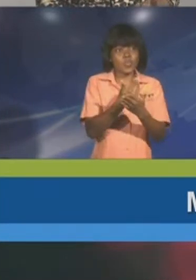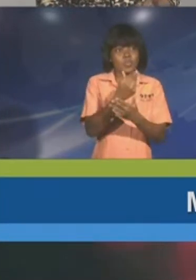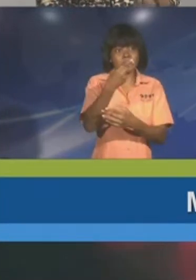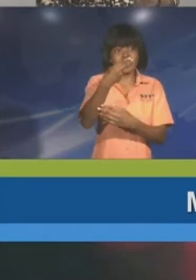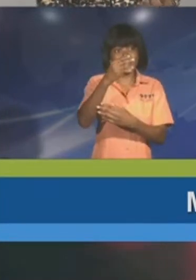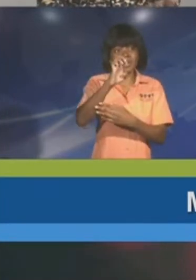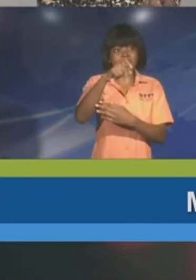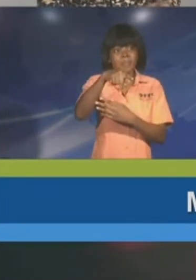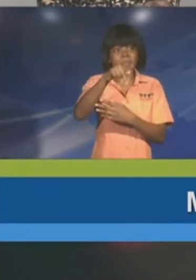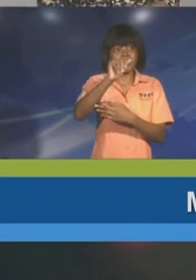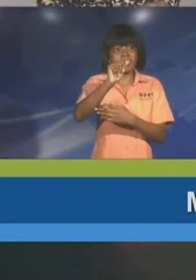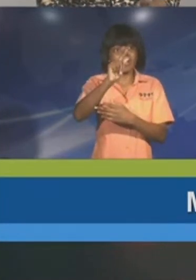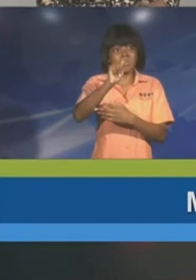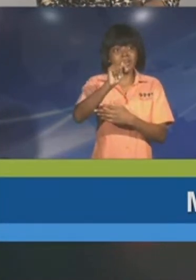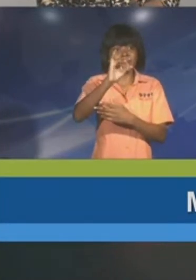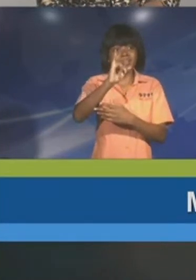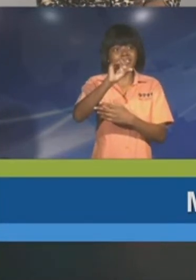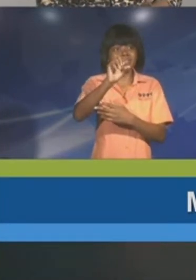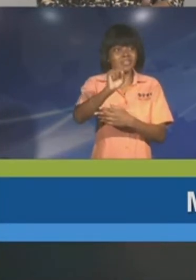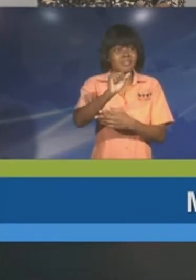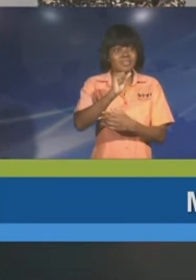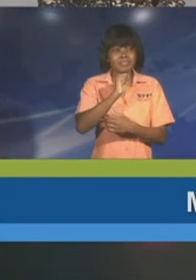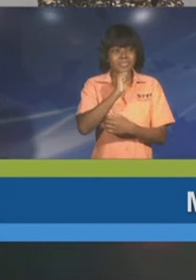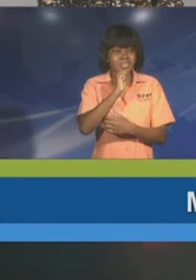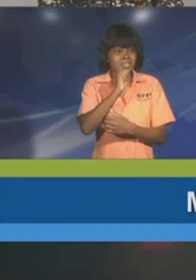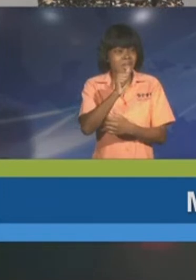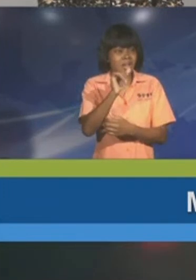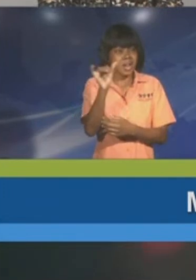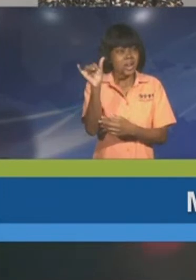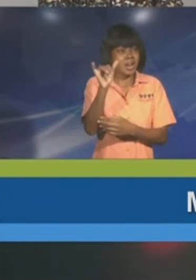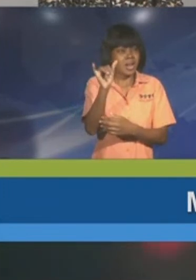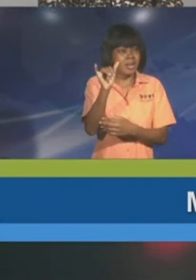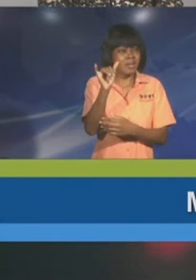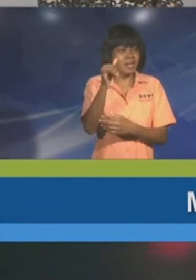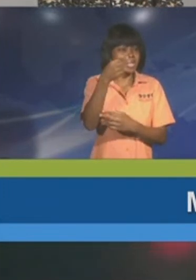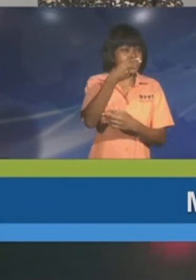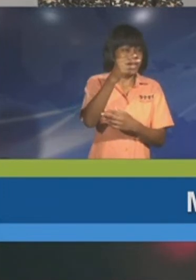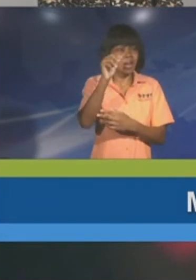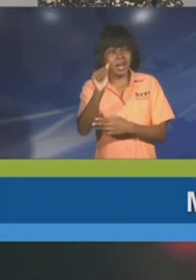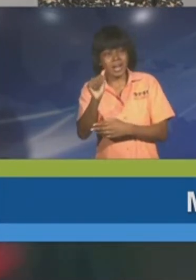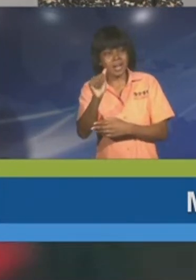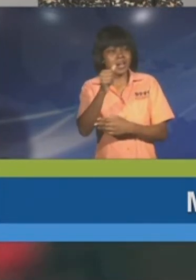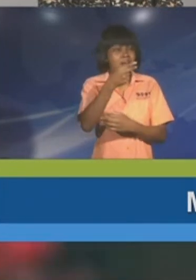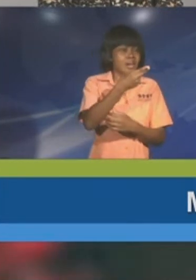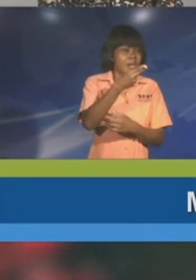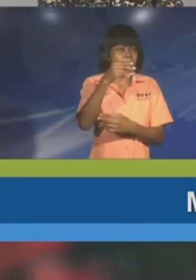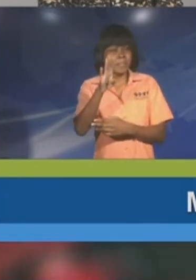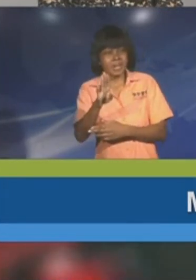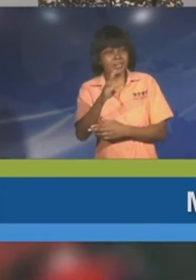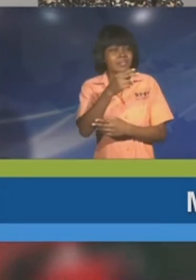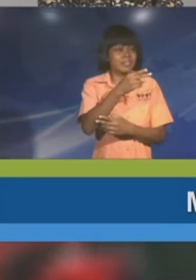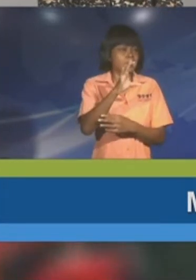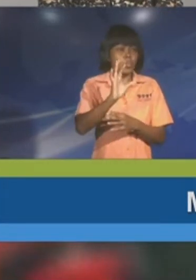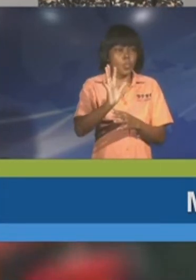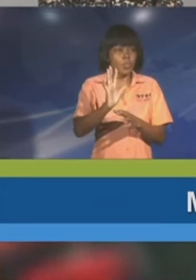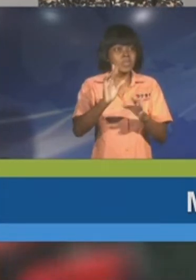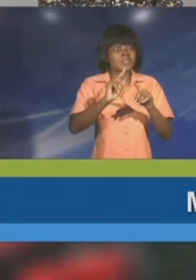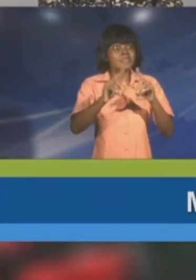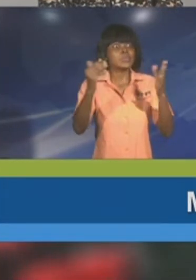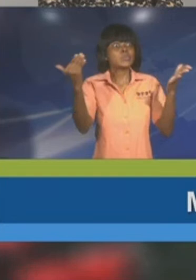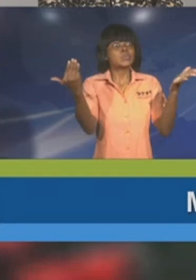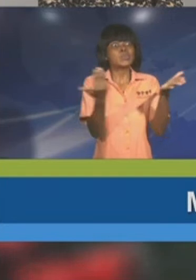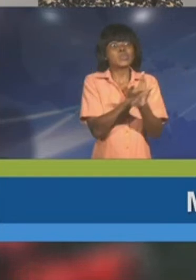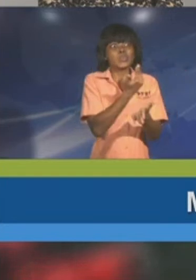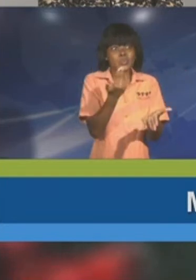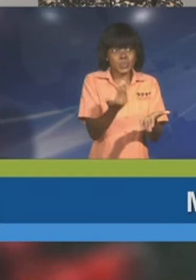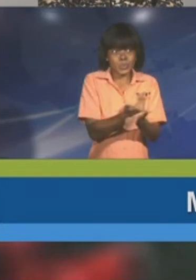usual hepatitis A, B, C, D, or E. It's a new hepatitis. And we have had a few of them who have been ill,